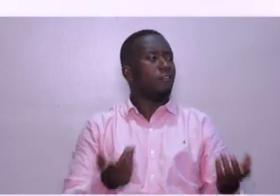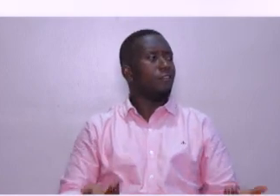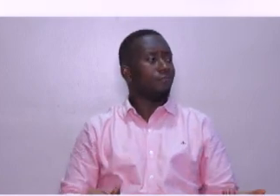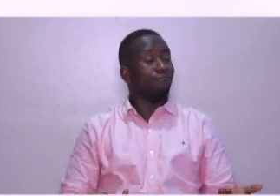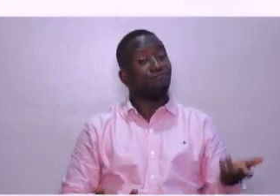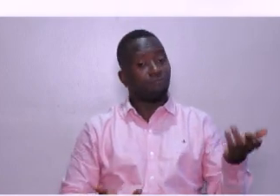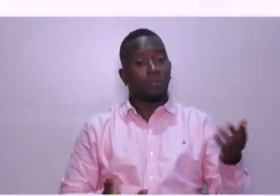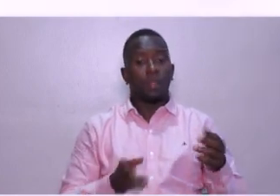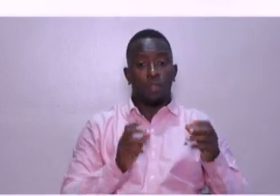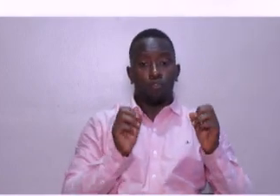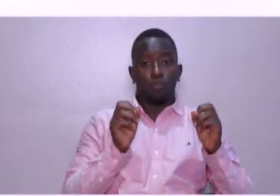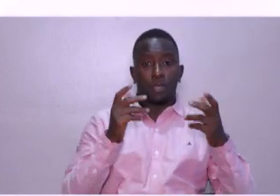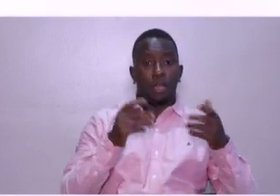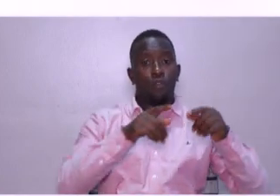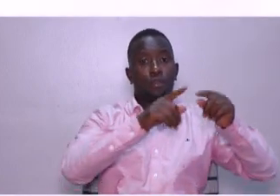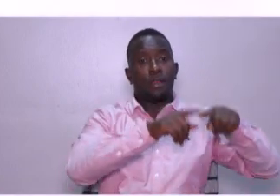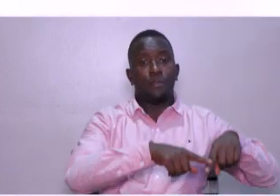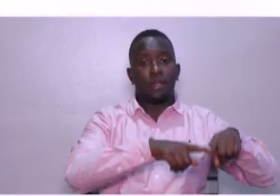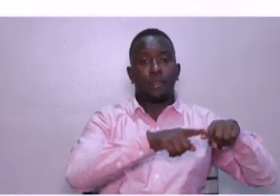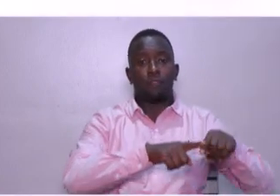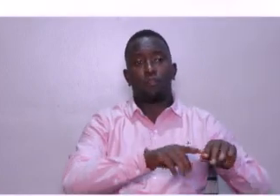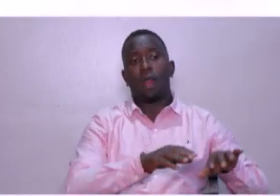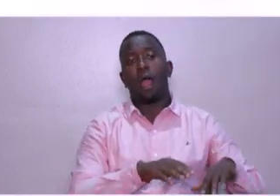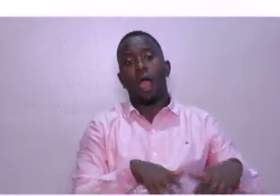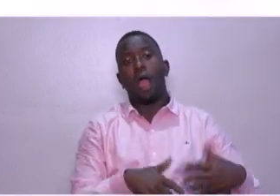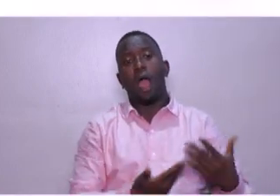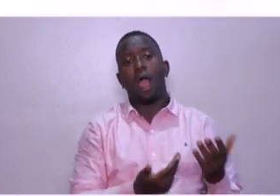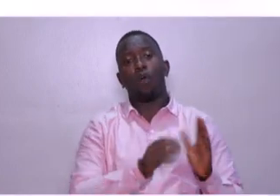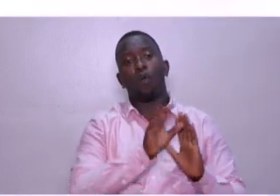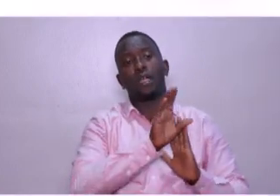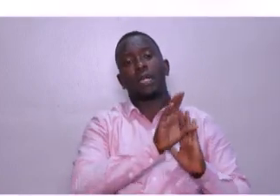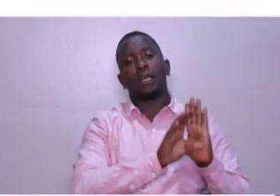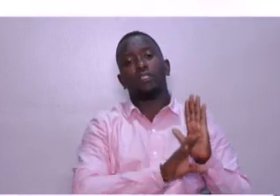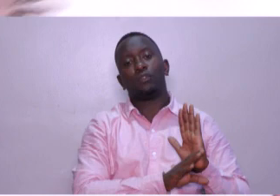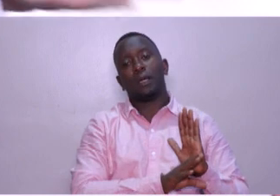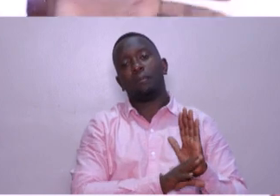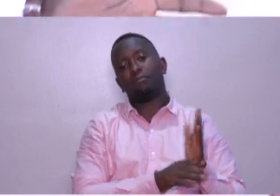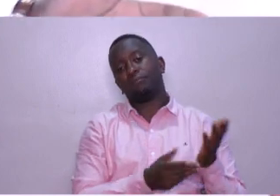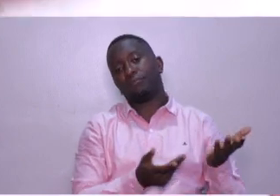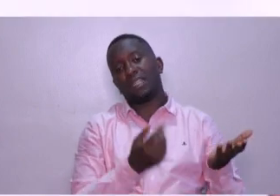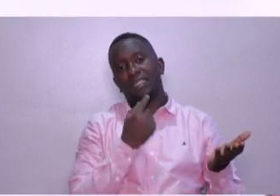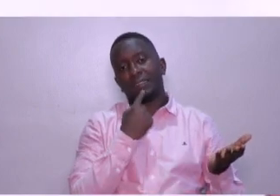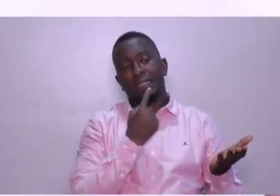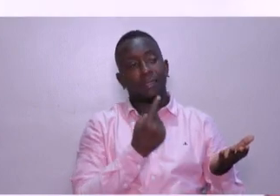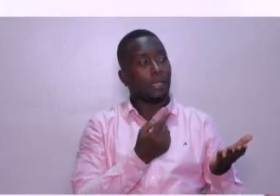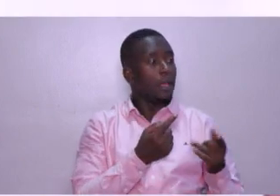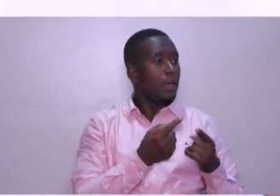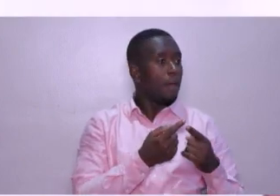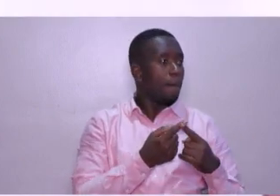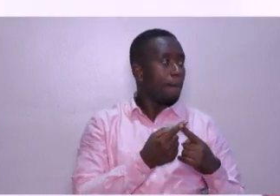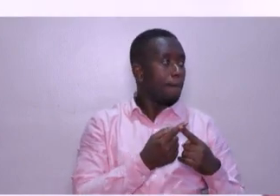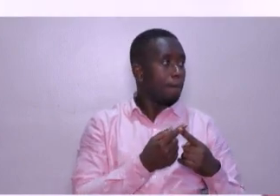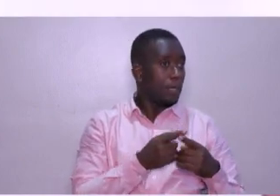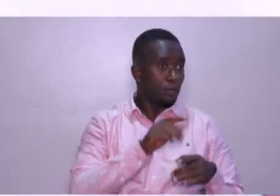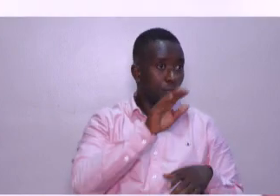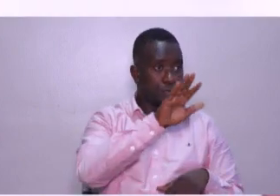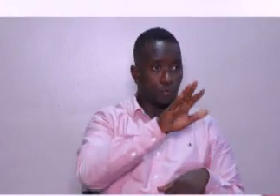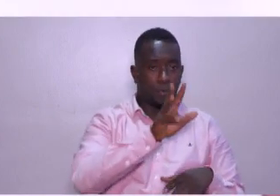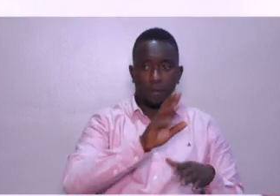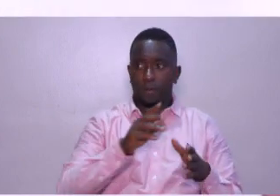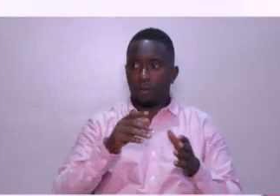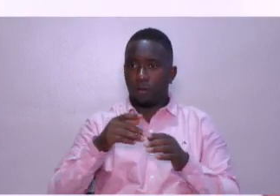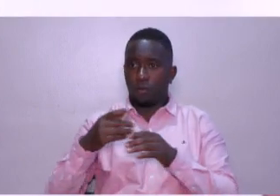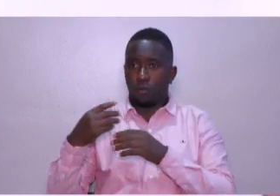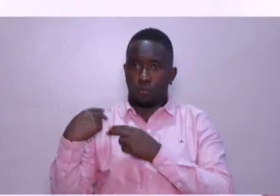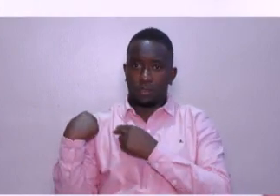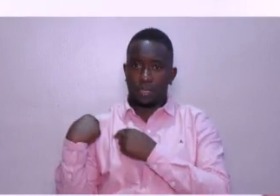Yeah. So, depending on how the curriculum is ordered, I think yes. Your concern is that the previous